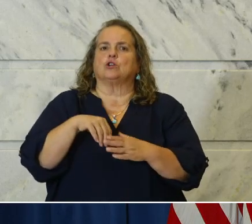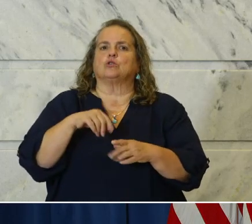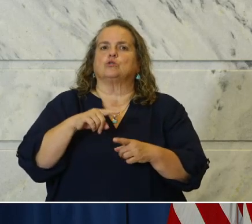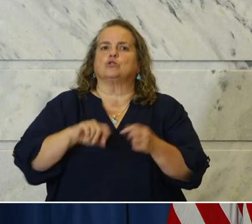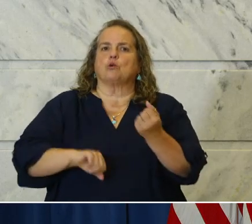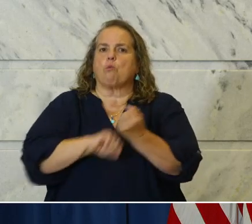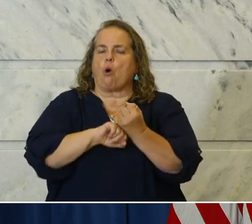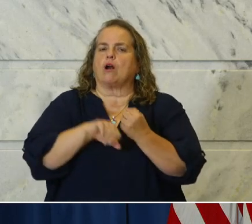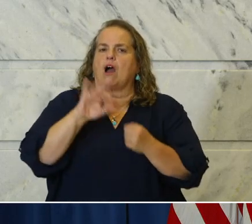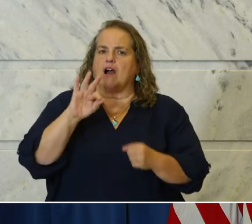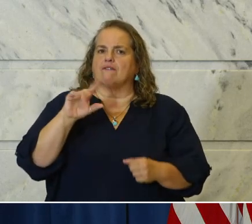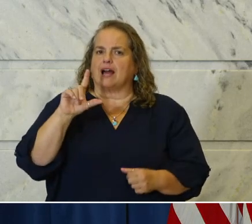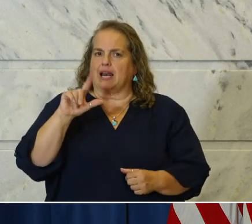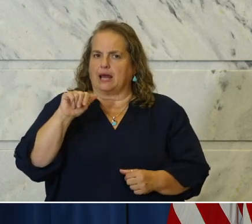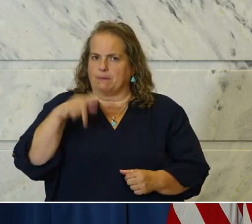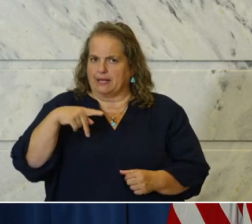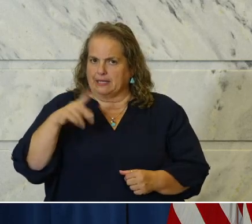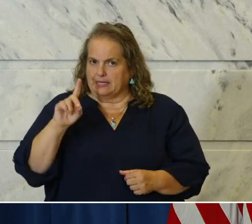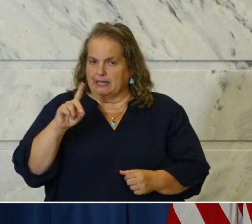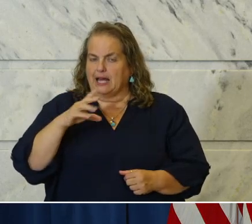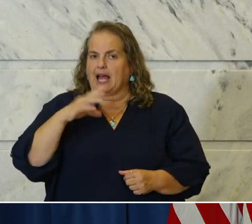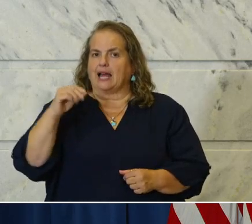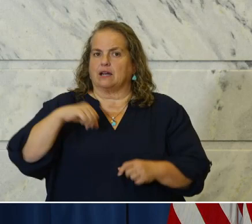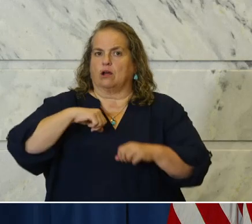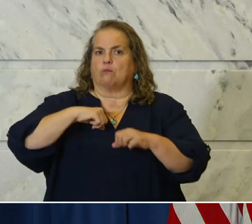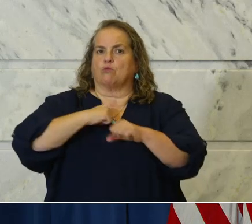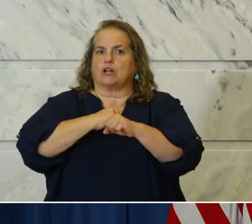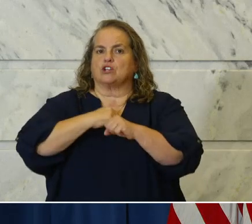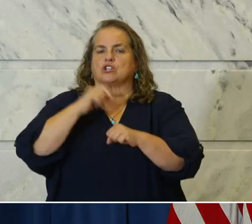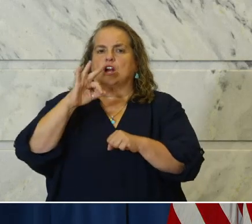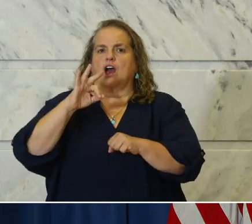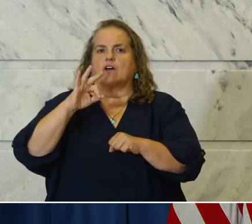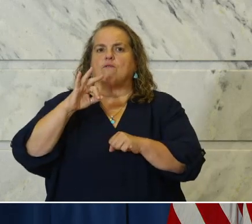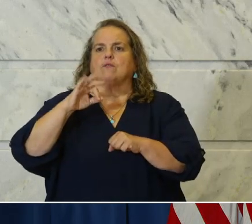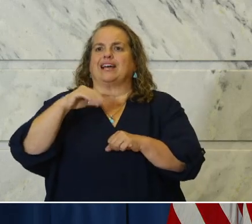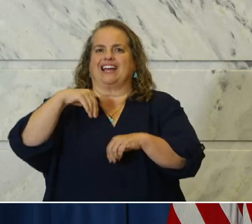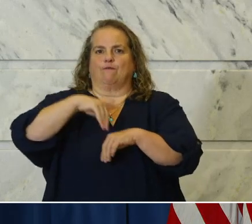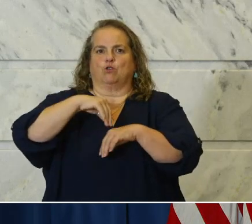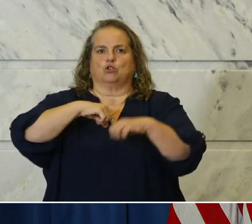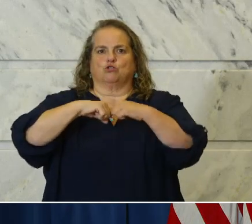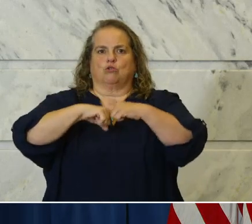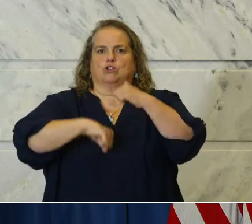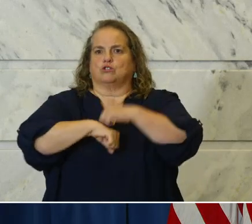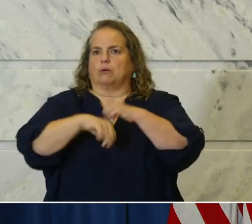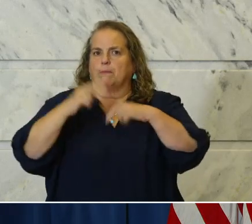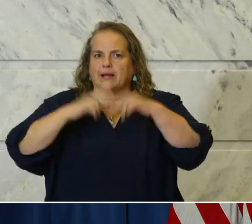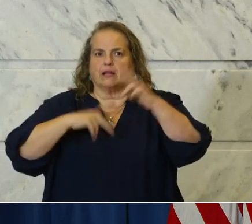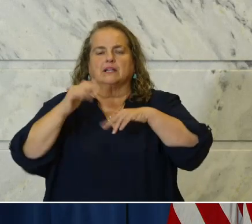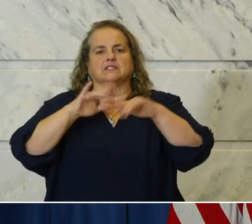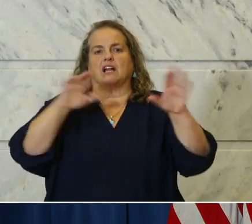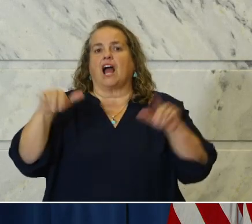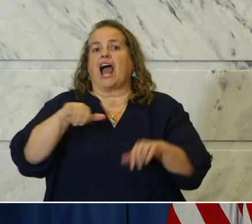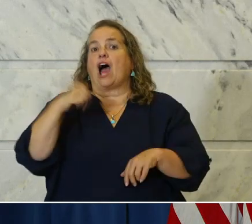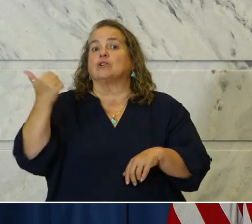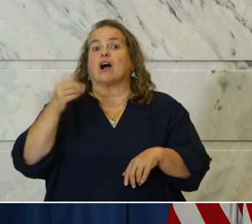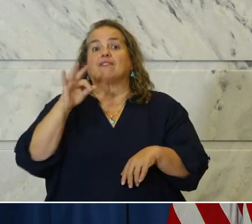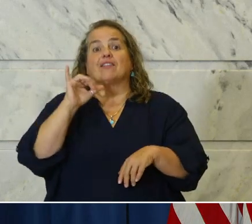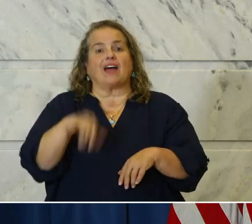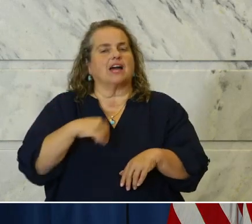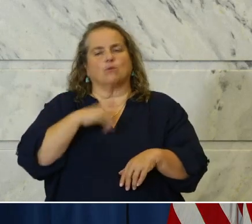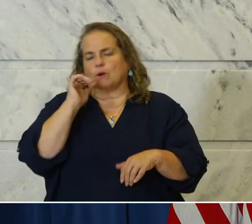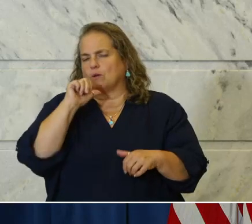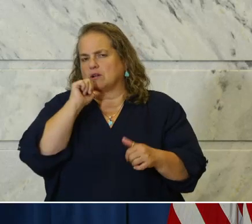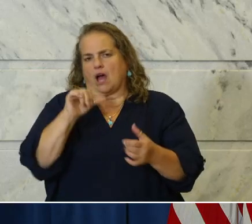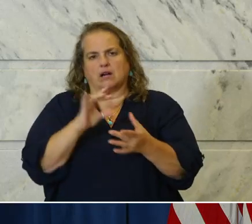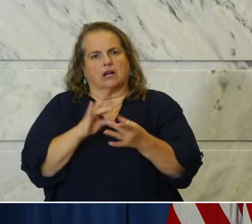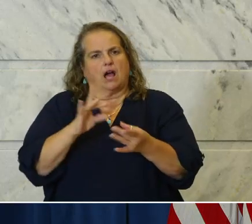of LMPD and in protection of critical infrastructure. But outside of that, we're not going to comment on their mission for